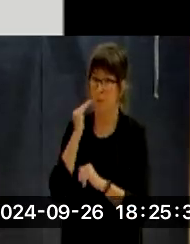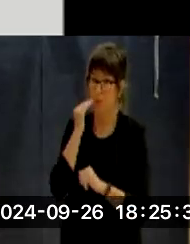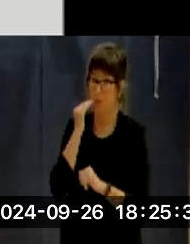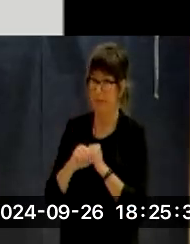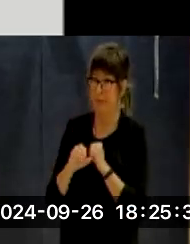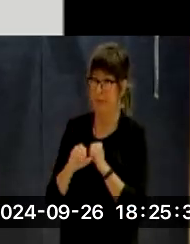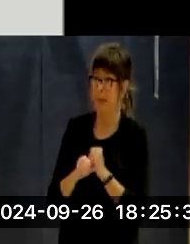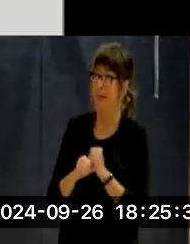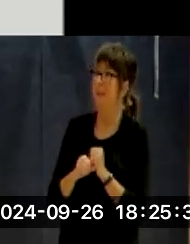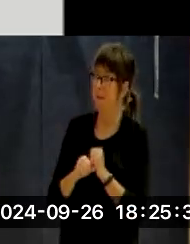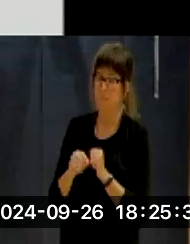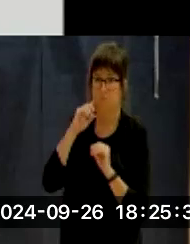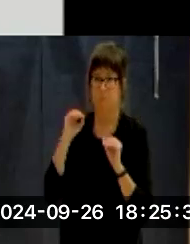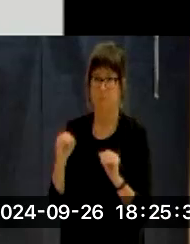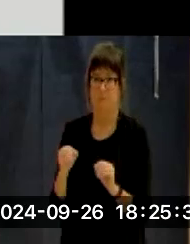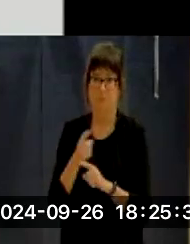received an answer.